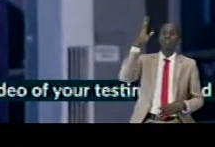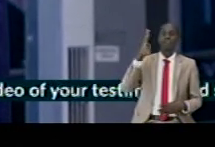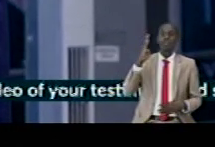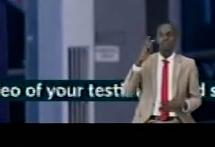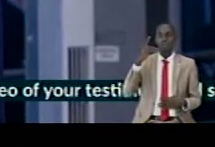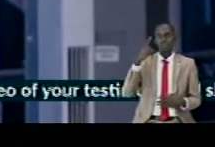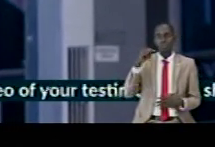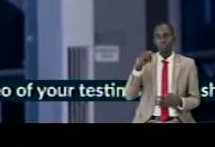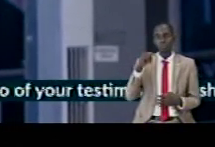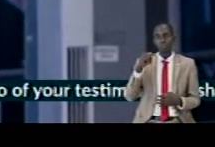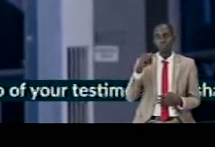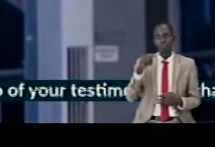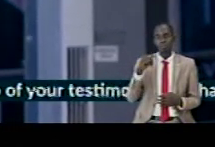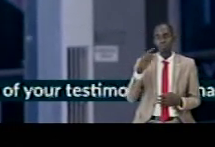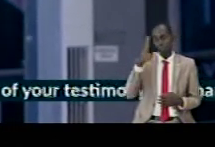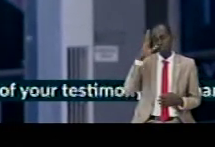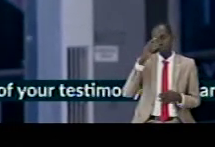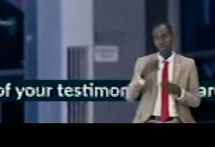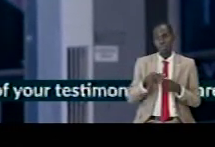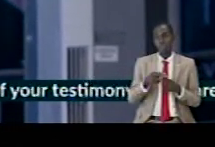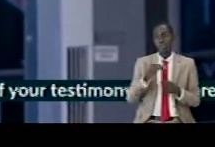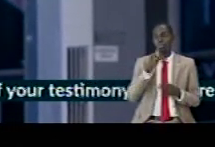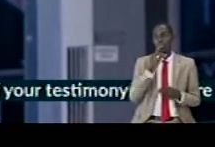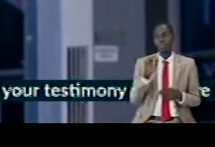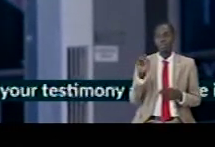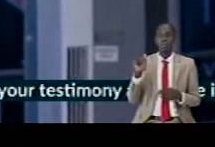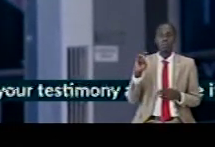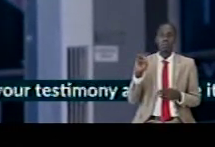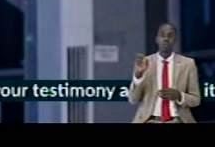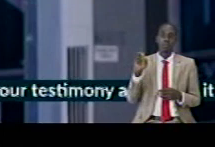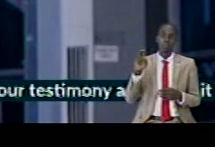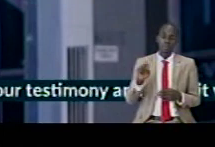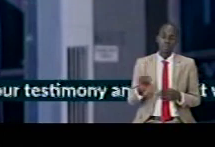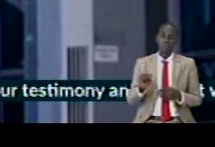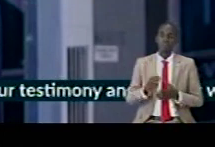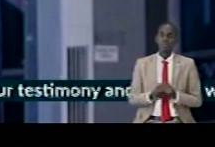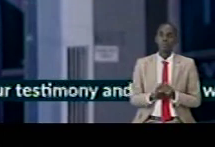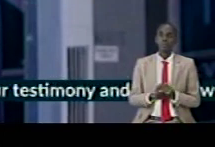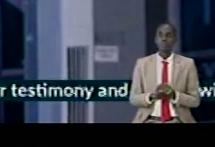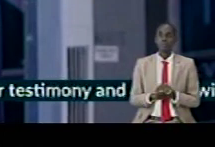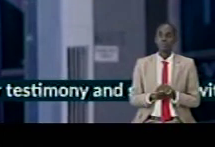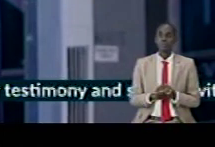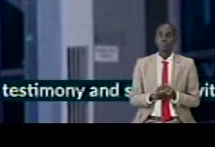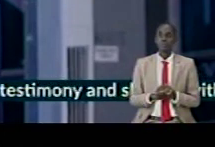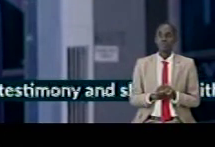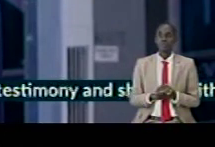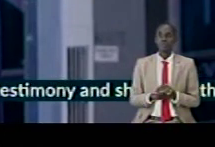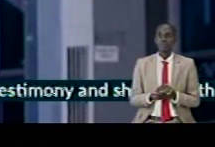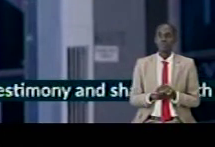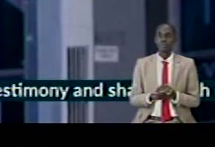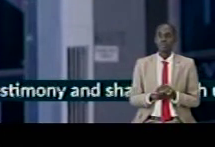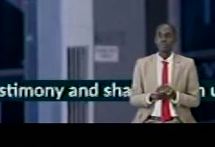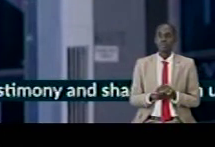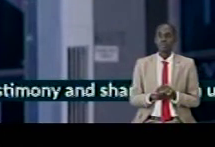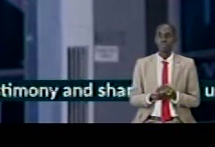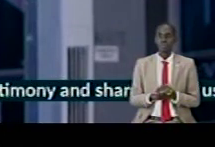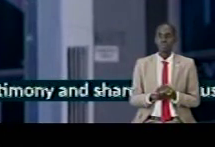am Brother Ame Gosin Alpha. I fellowship with Agula